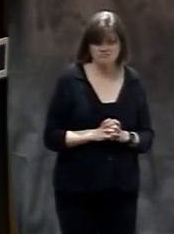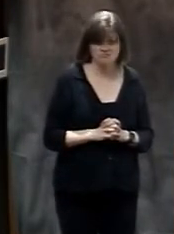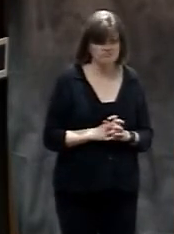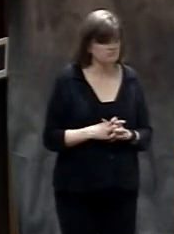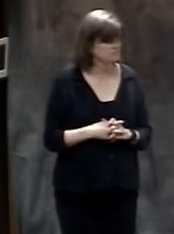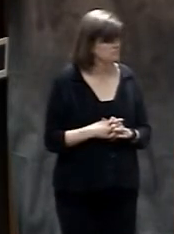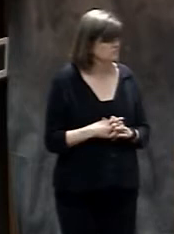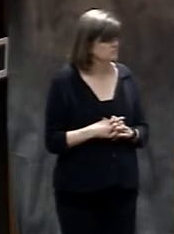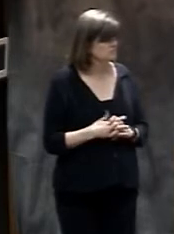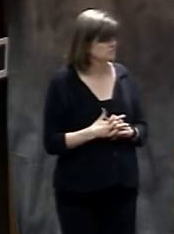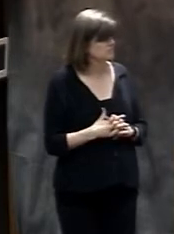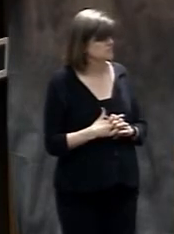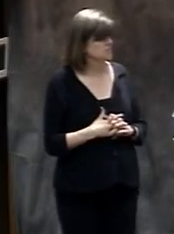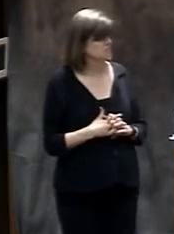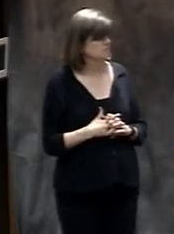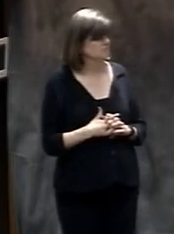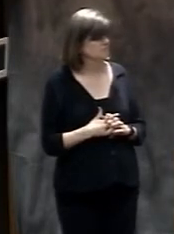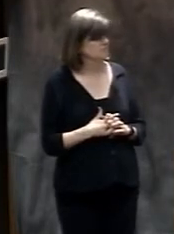Okay.